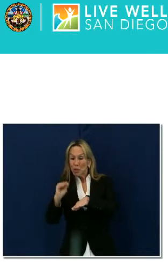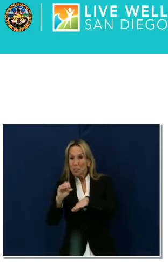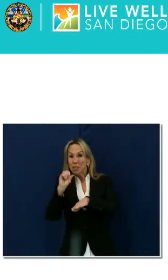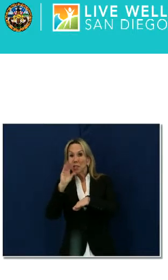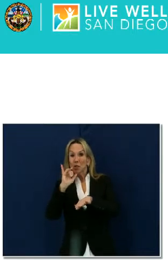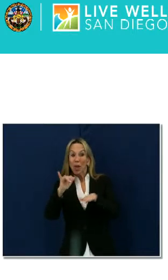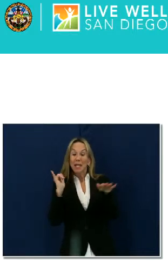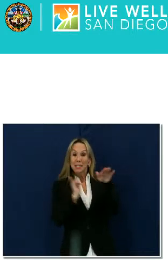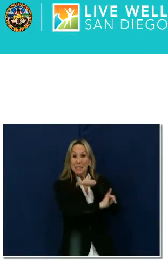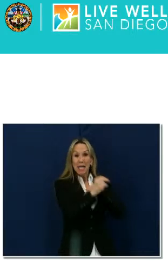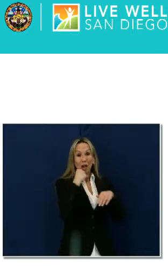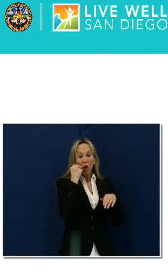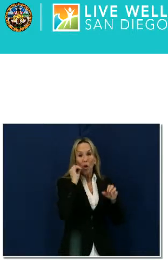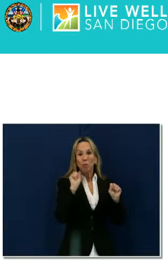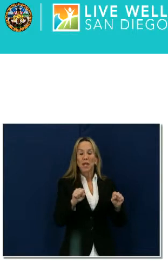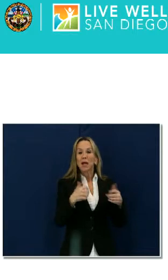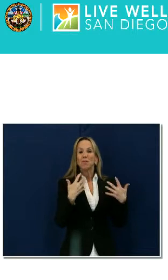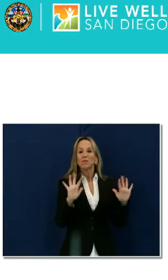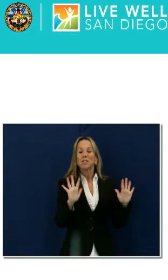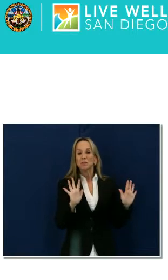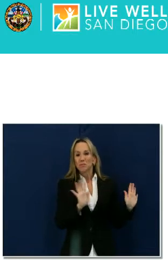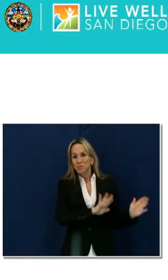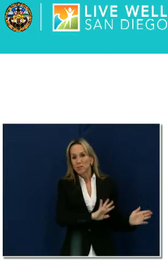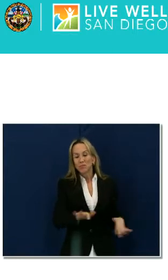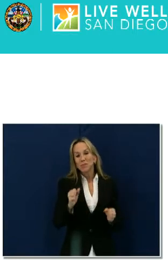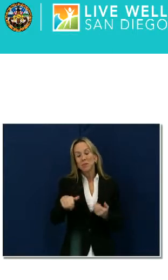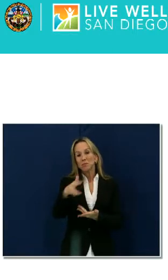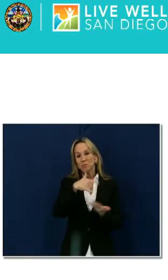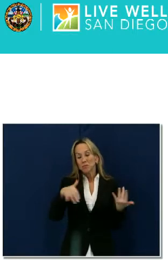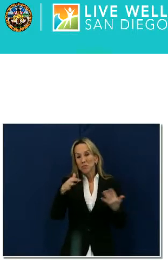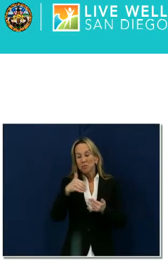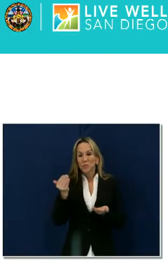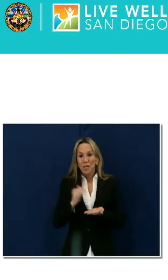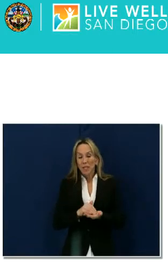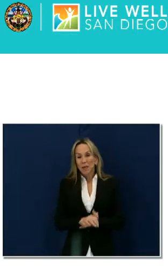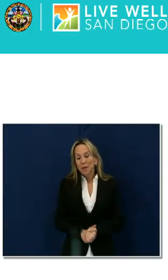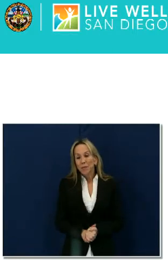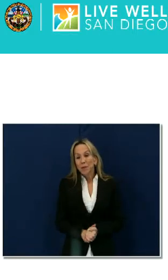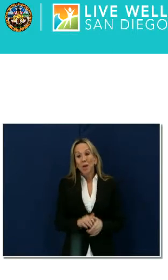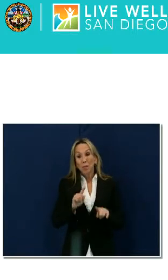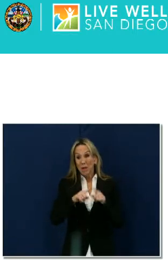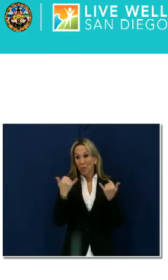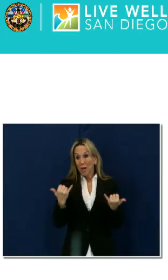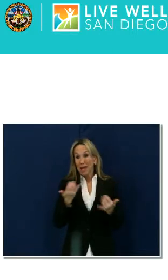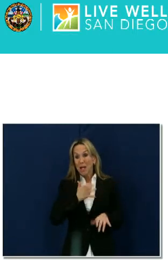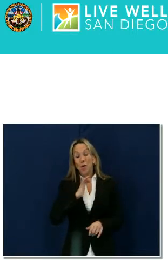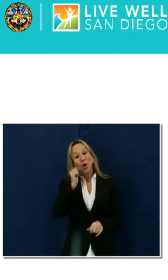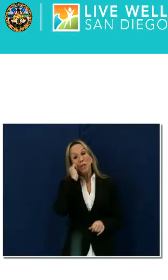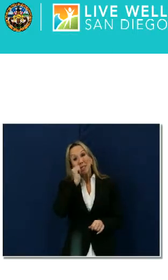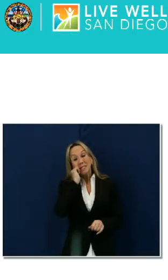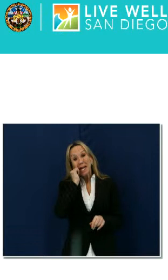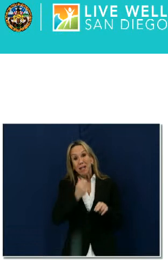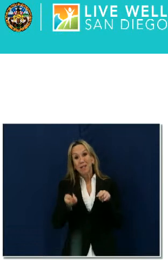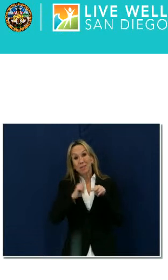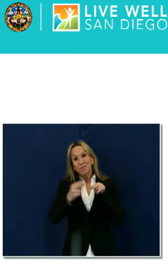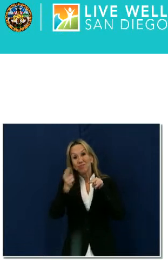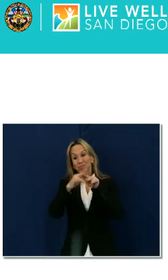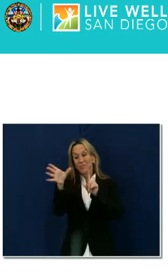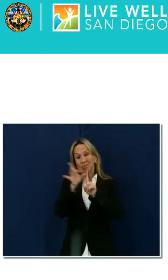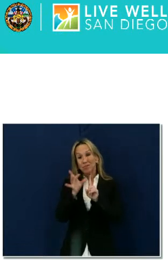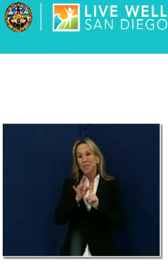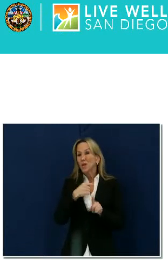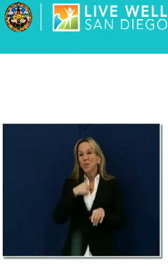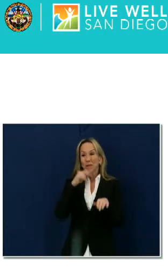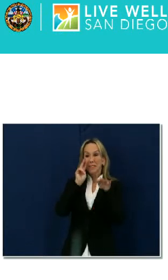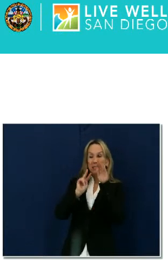regional stay-at-home order to be lifted. However, at the rate that our daily cases are occurring, we do not